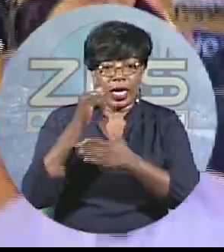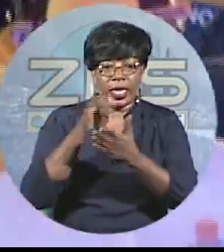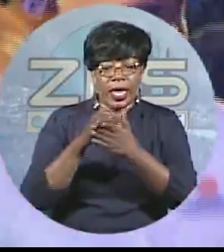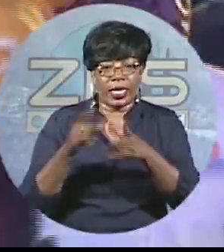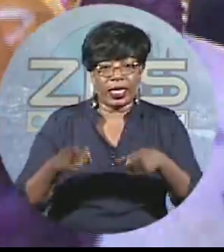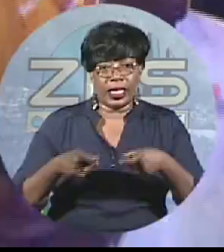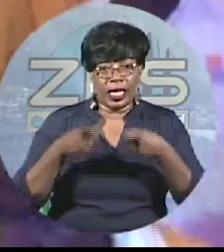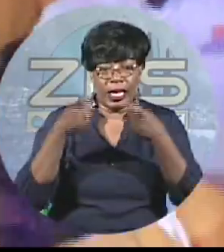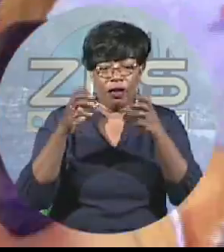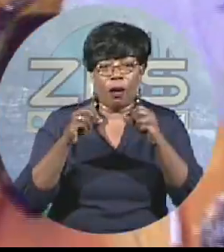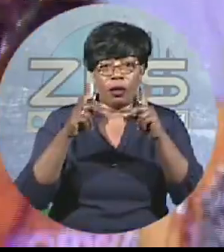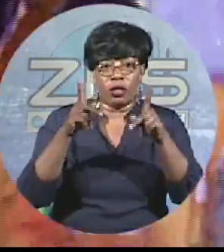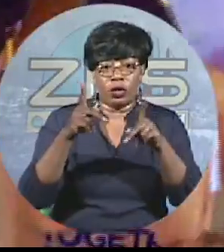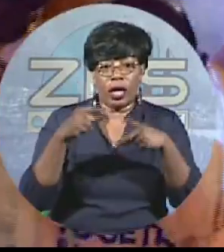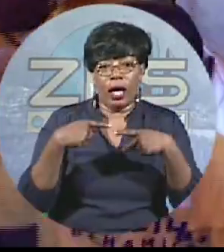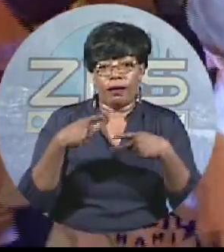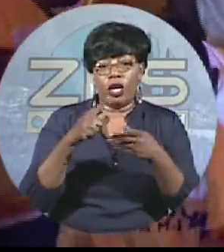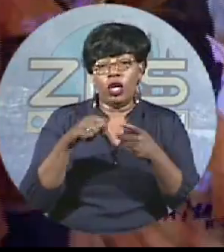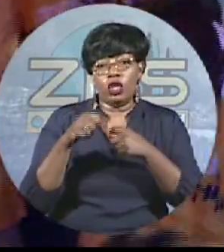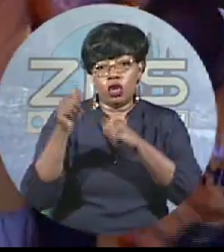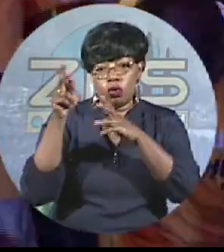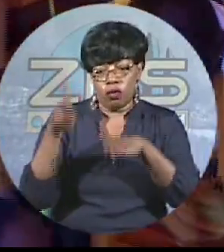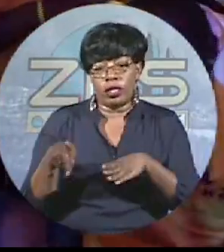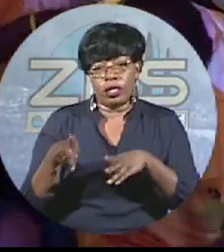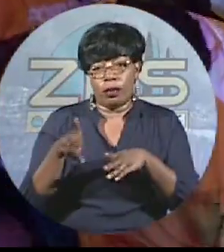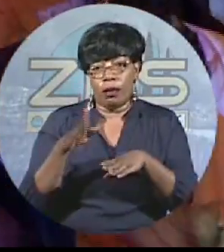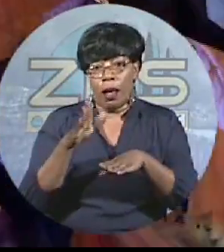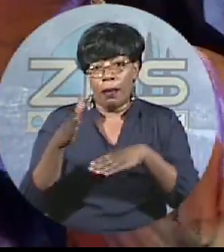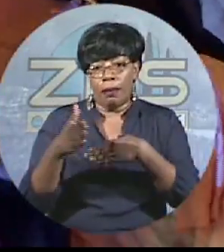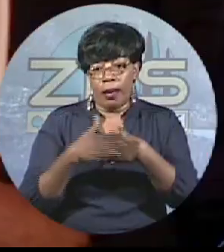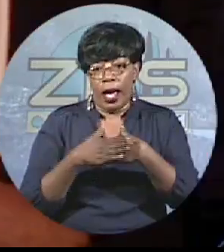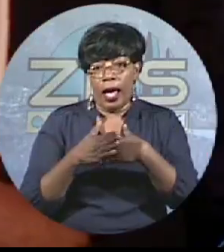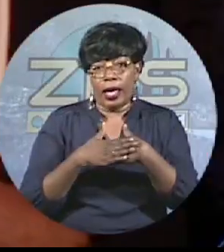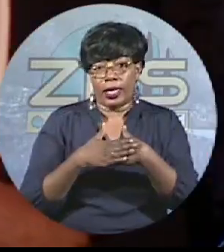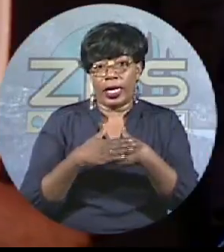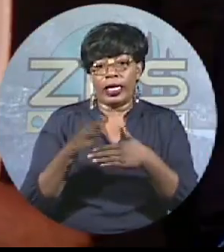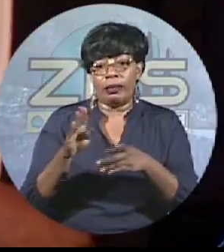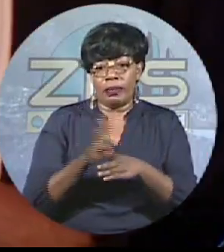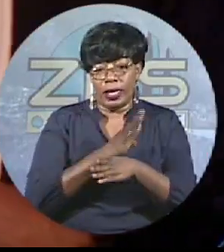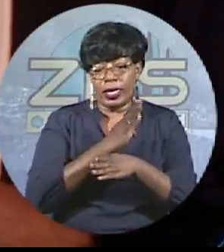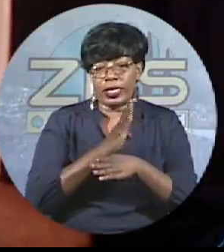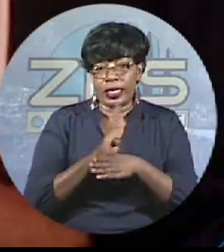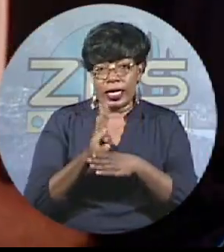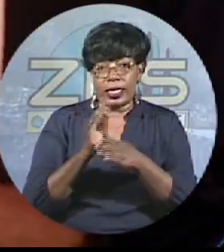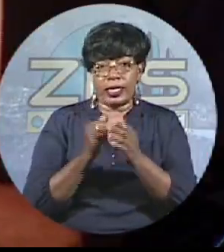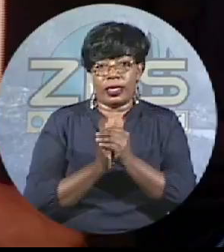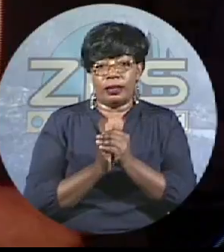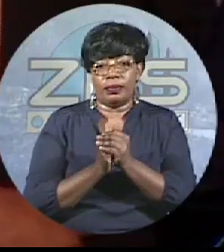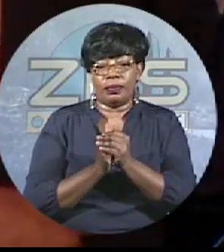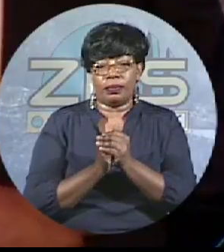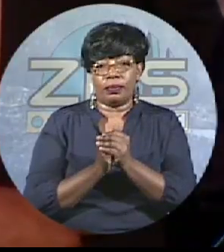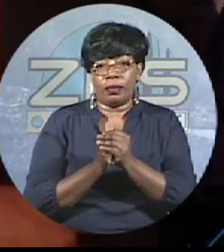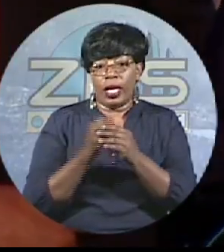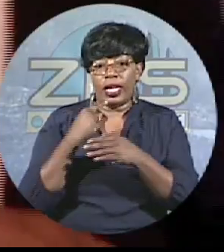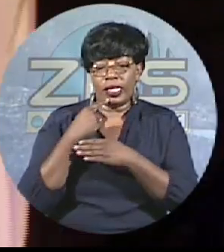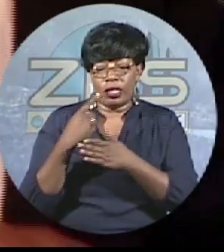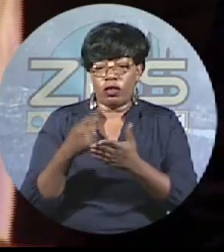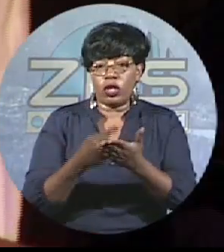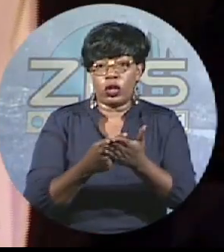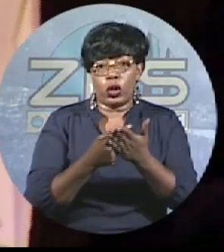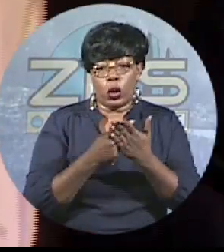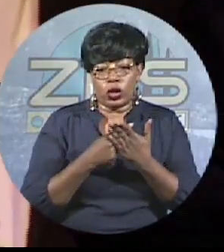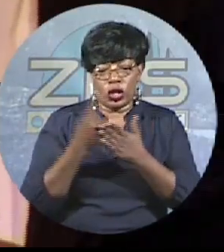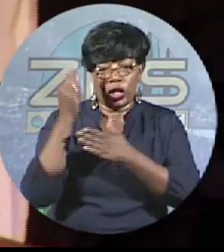the opportunity to get tourism entrepreneurs back in business. "An intensive negotiations.